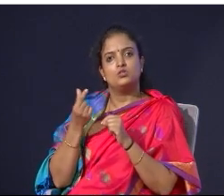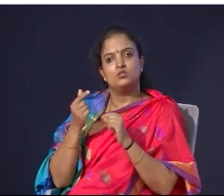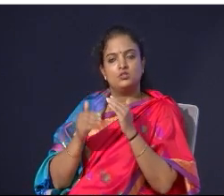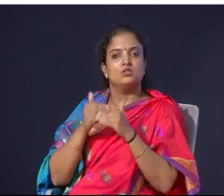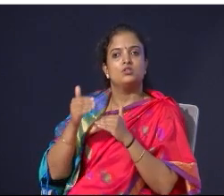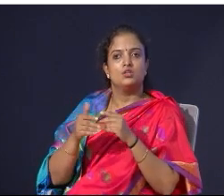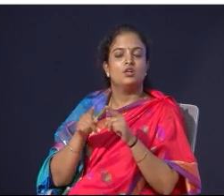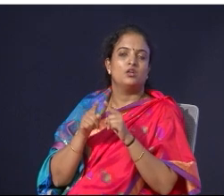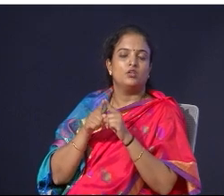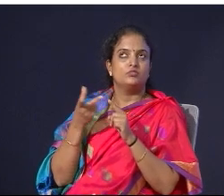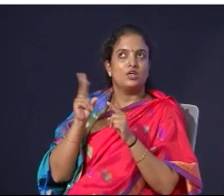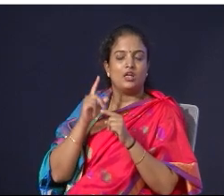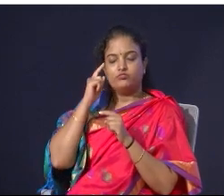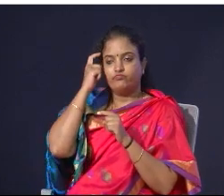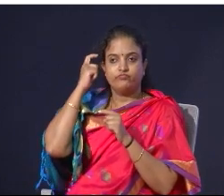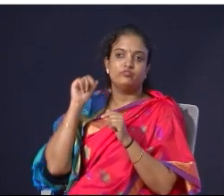be rewired, right?